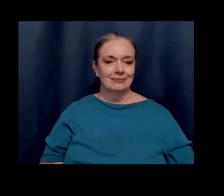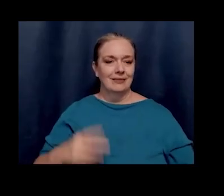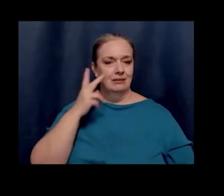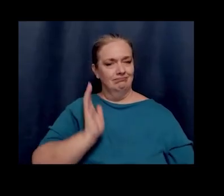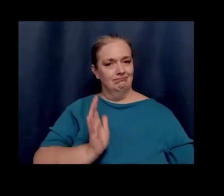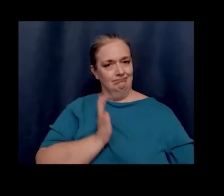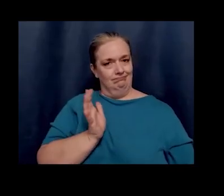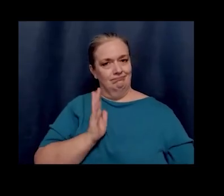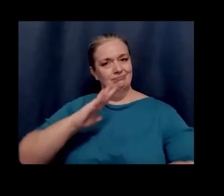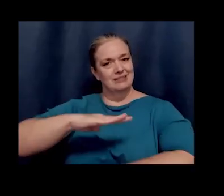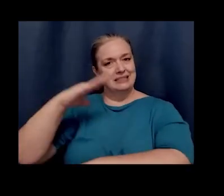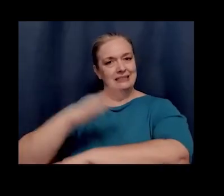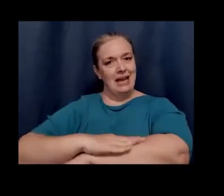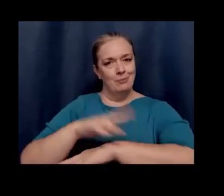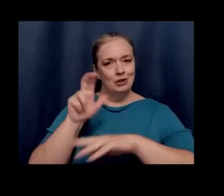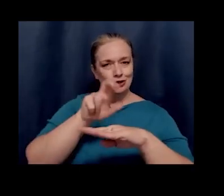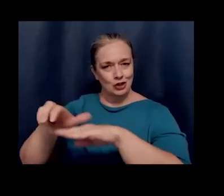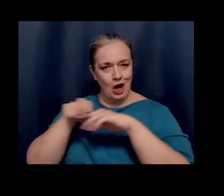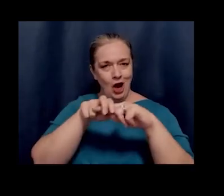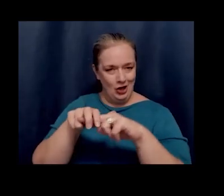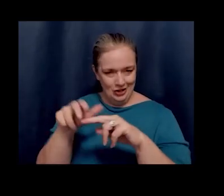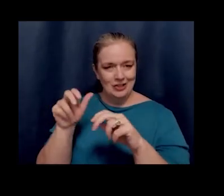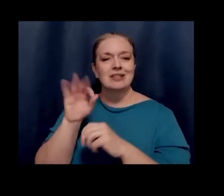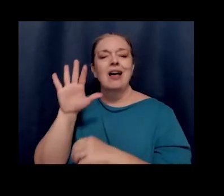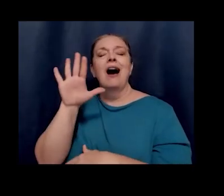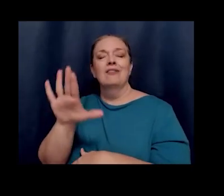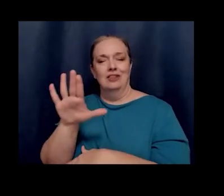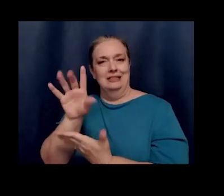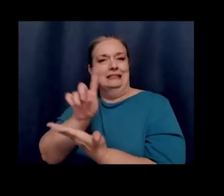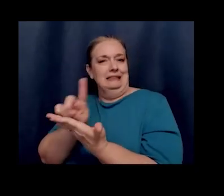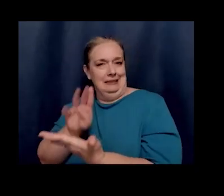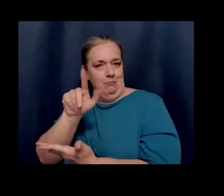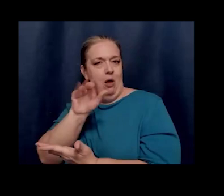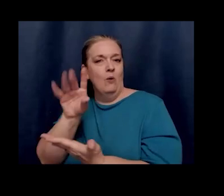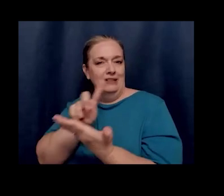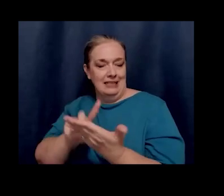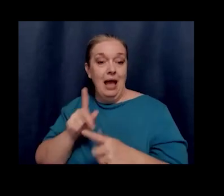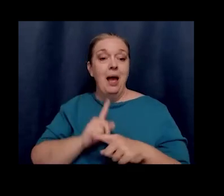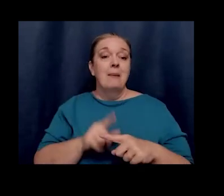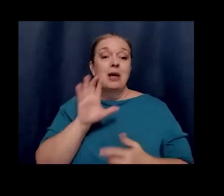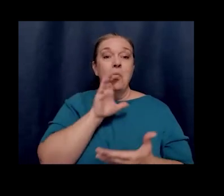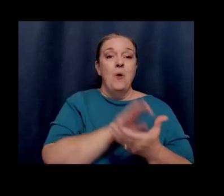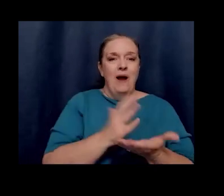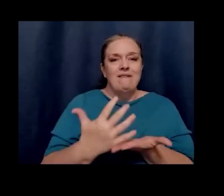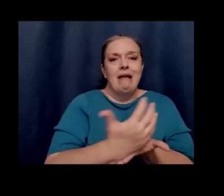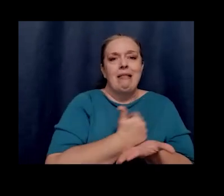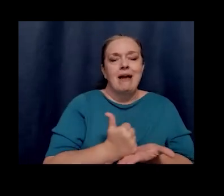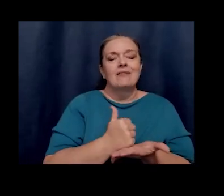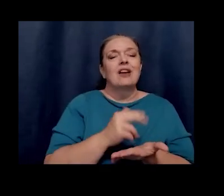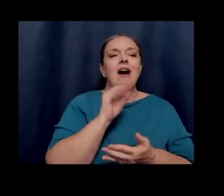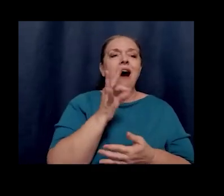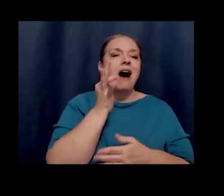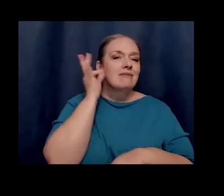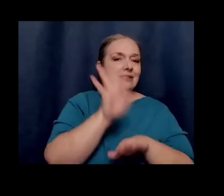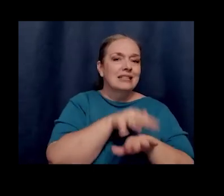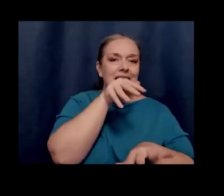and chair of Maloof's design, combined with Frida's collection of Native American pottery and textiles, as well as contemporary art